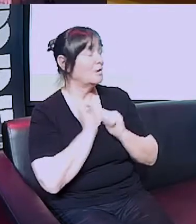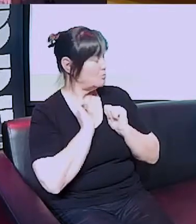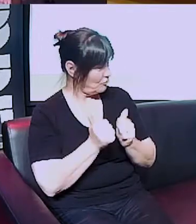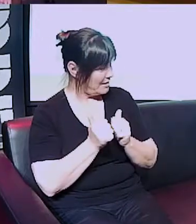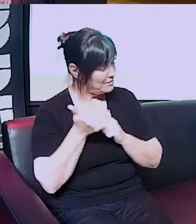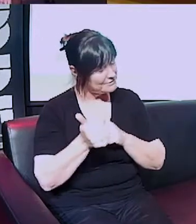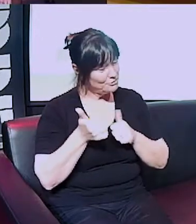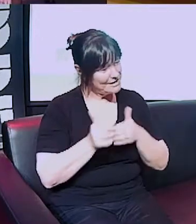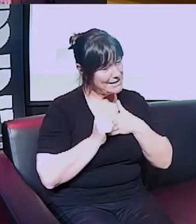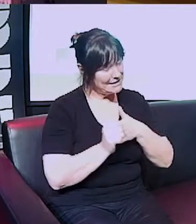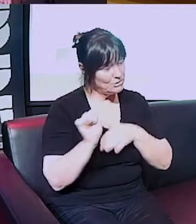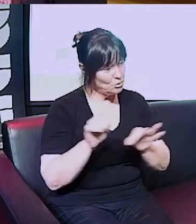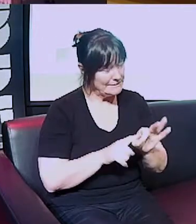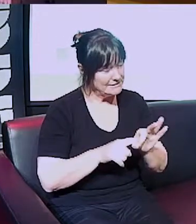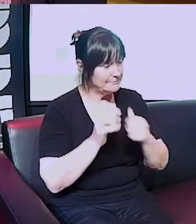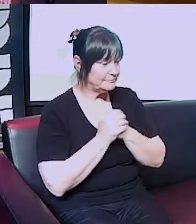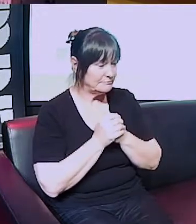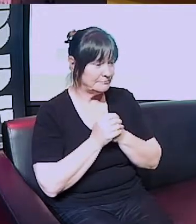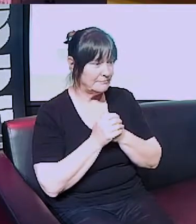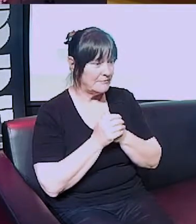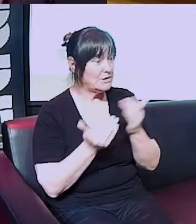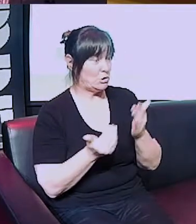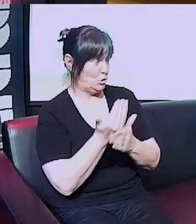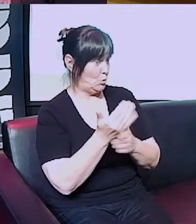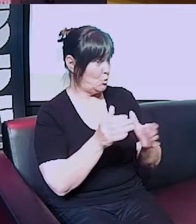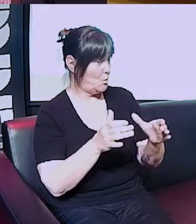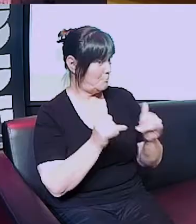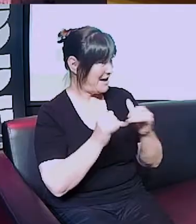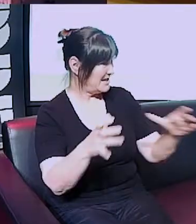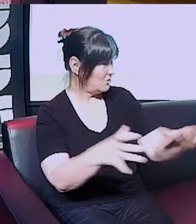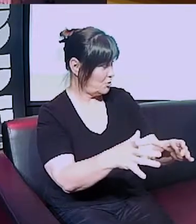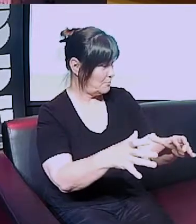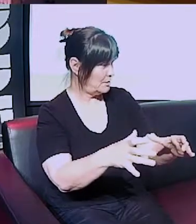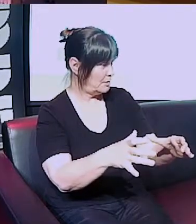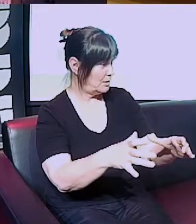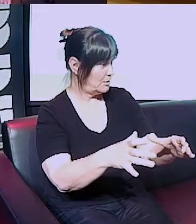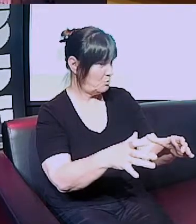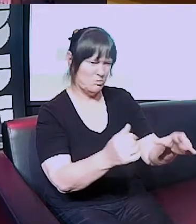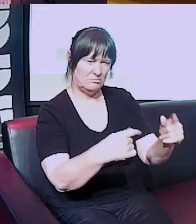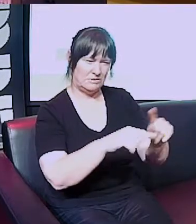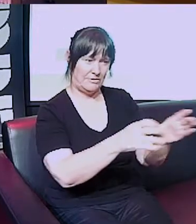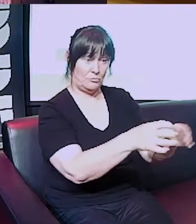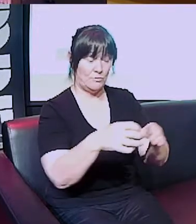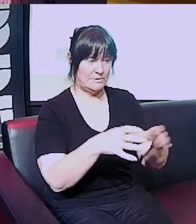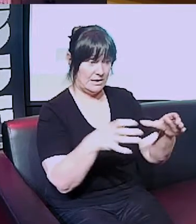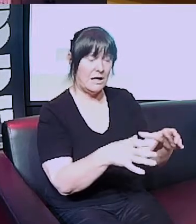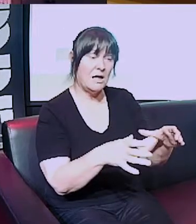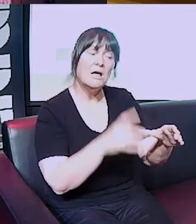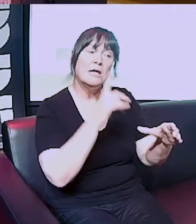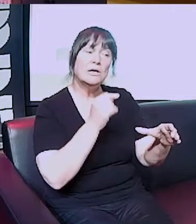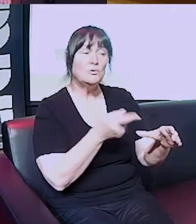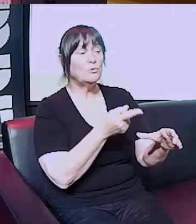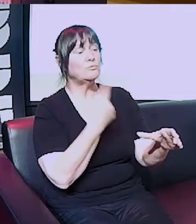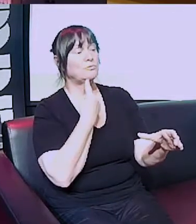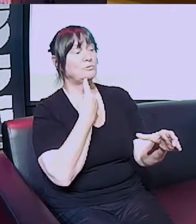off quite nicely. This is a new party, or parties actually, as it started. Give us some